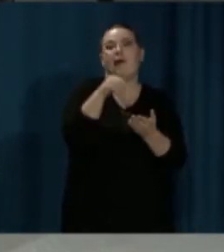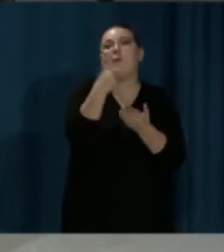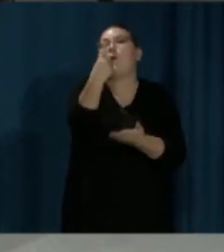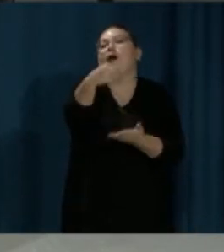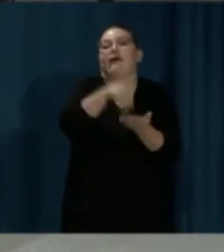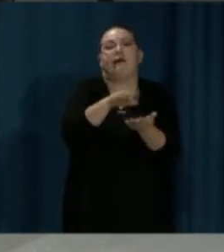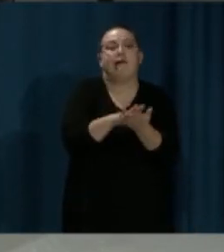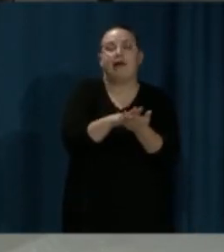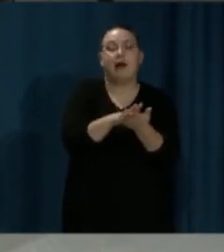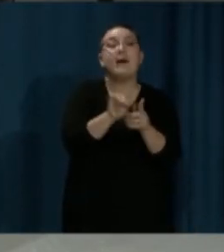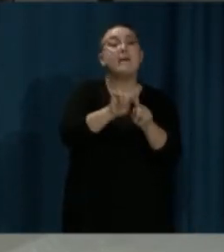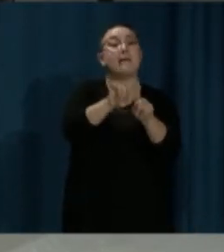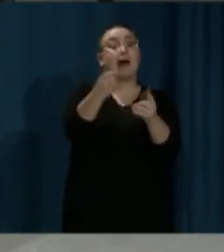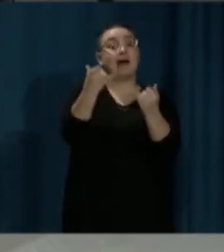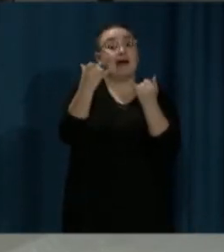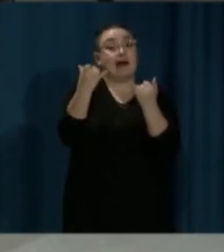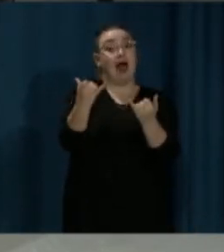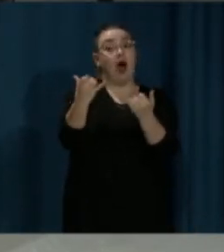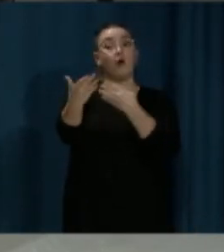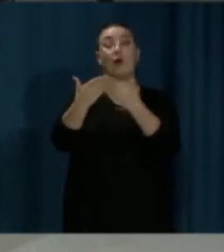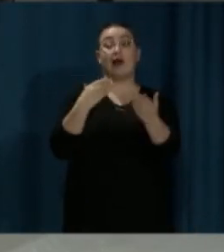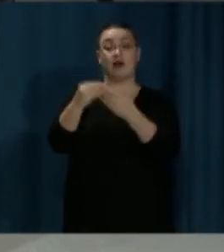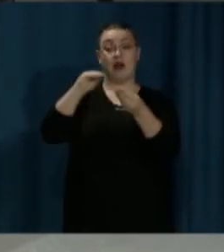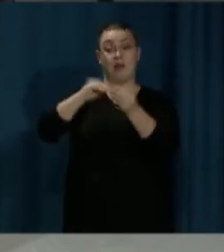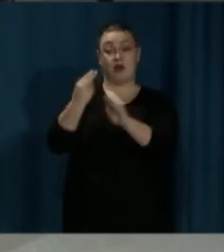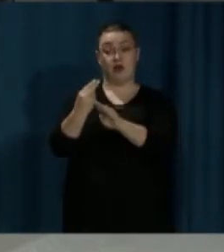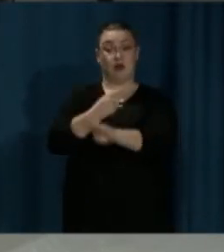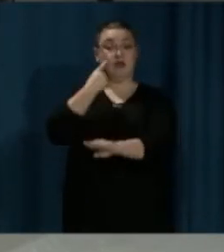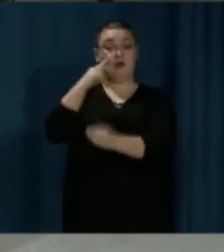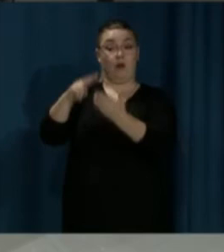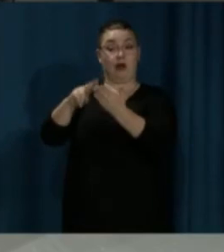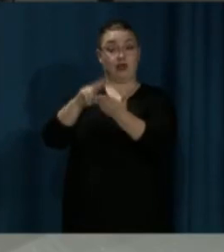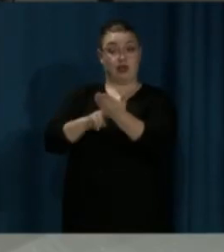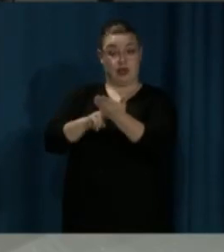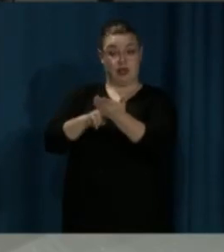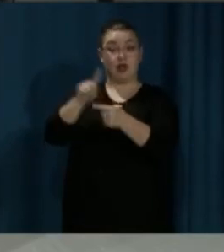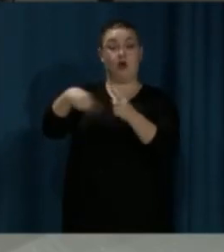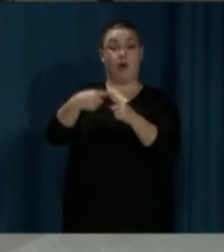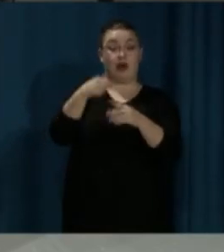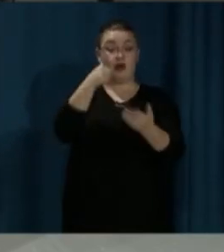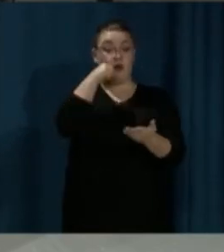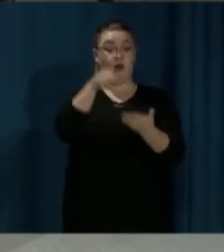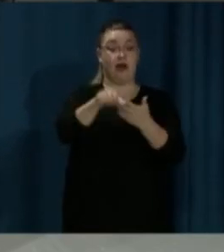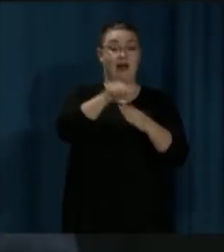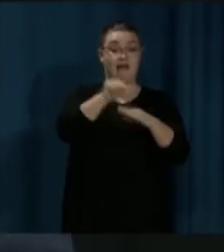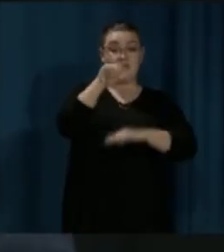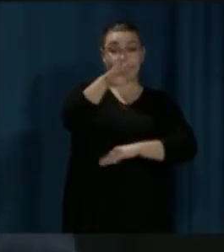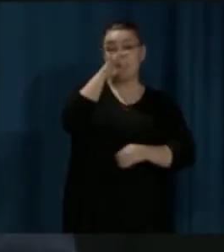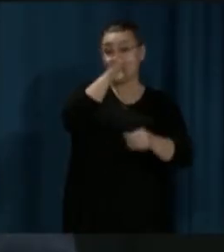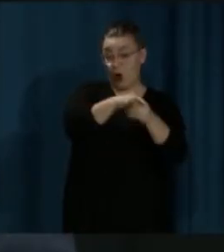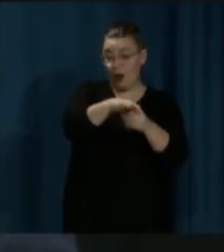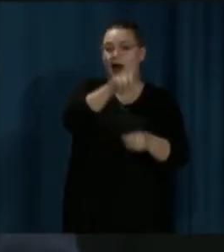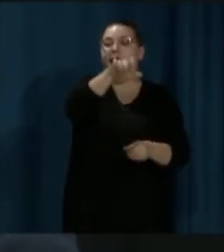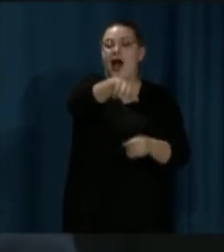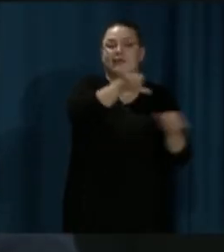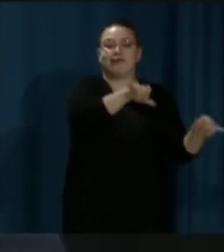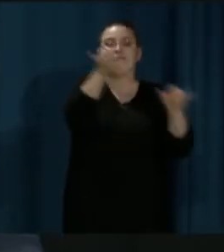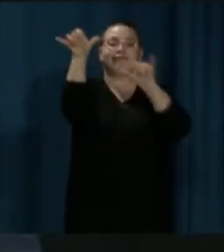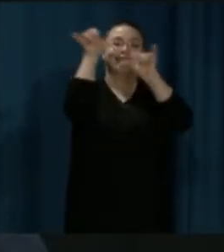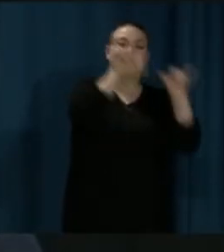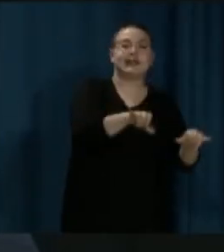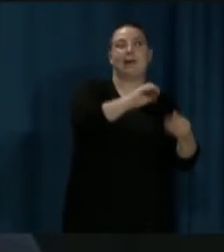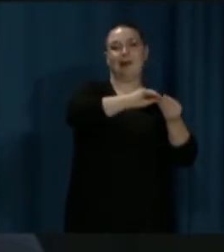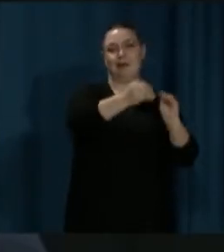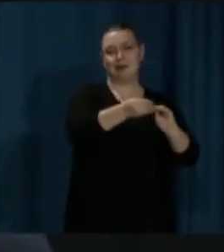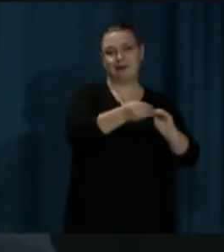so long that they registered when it wasn't required on a voter registration form. Right. Wow. I hadn't thought about that. So